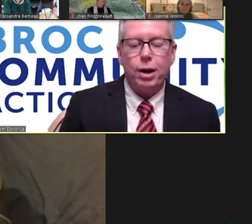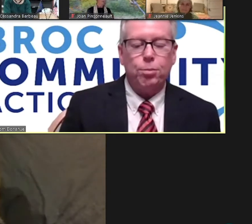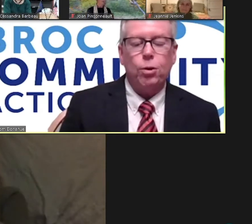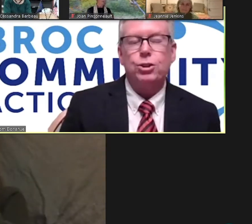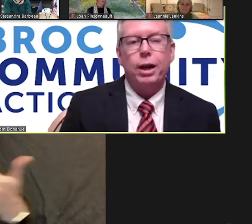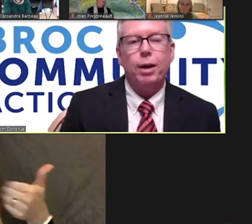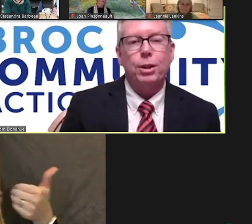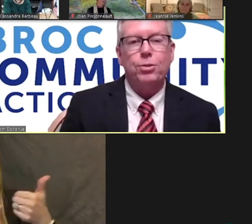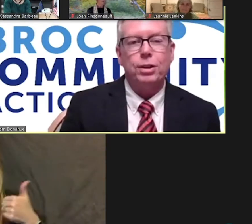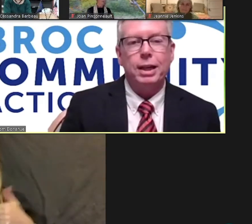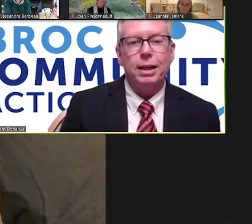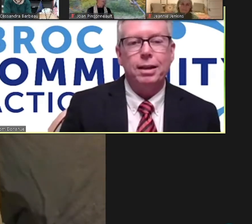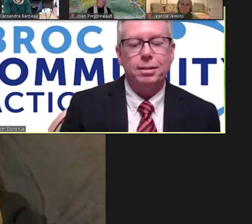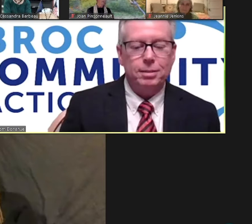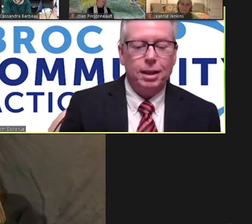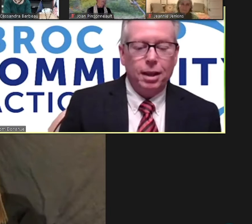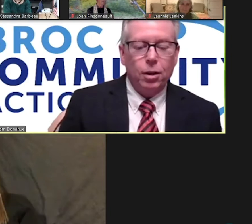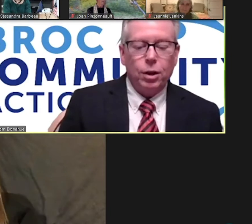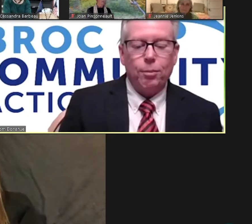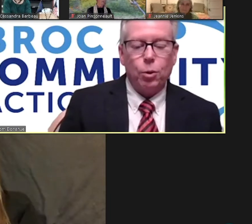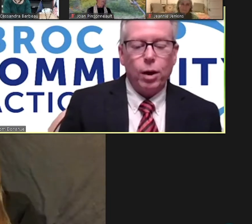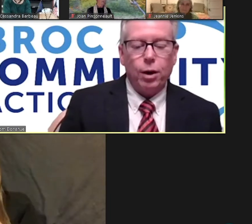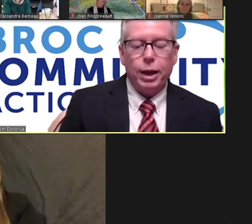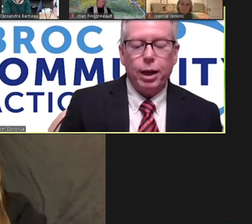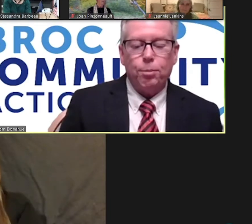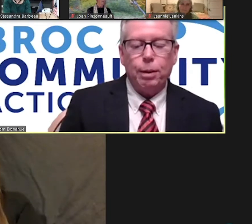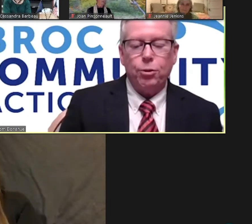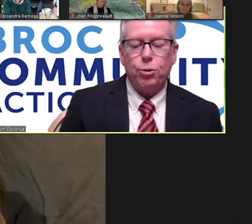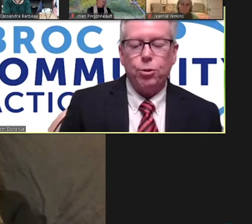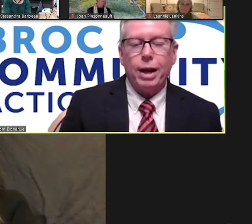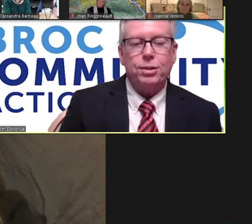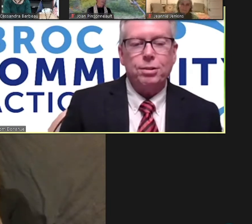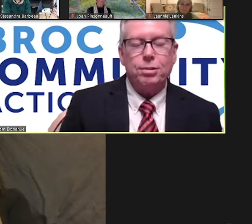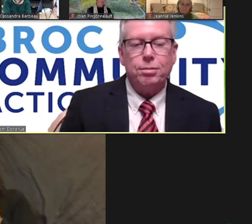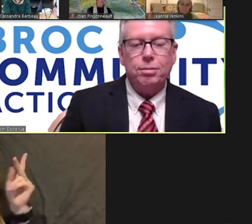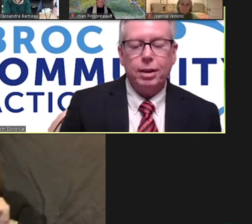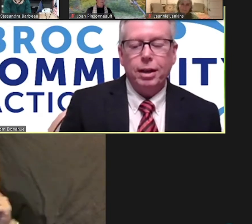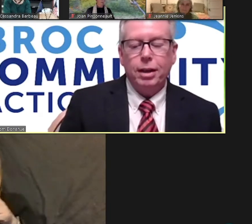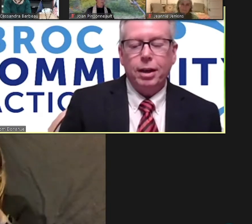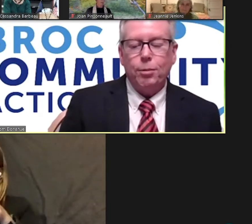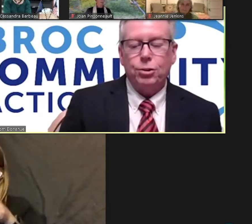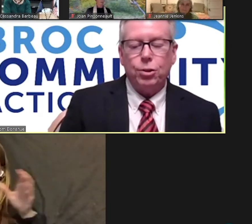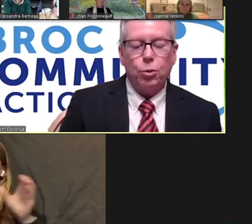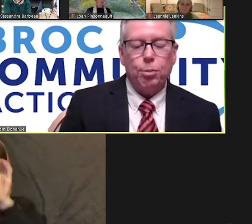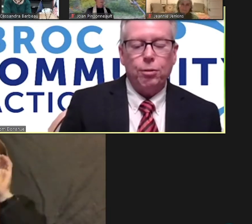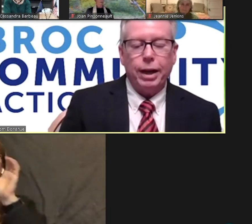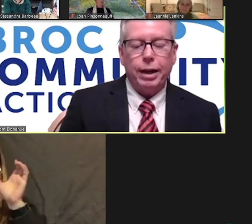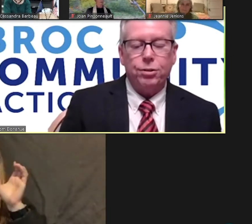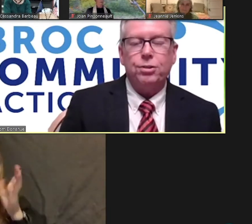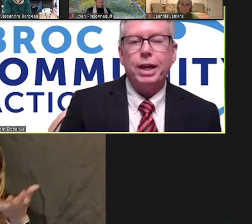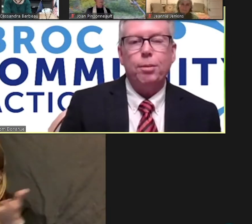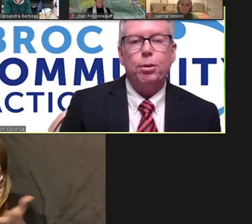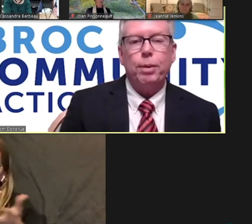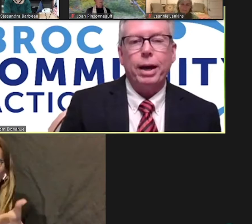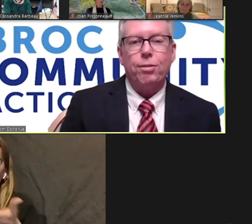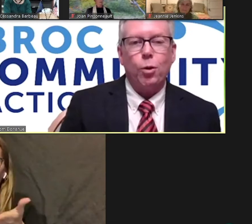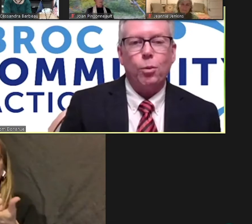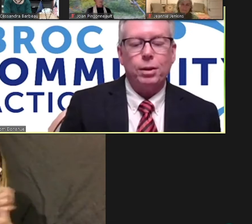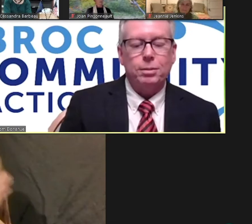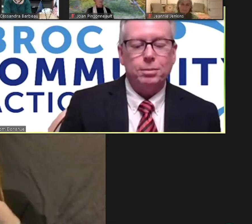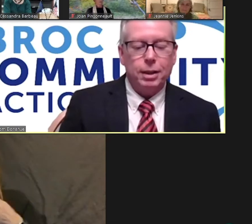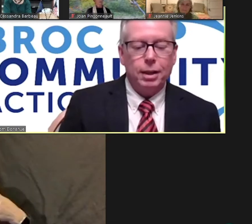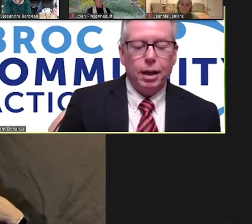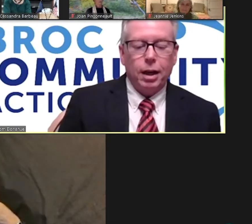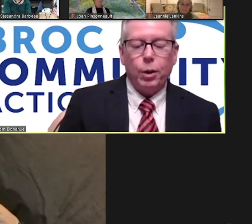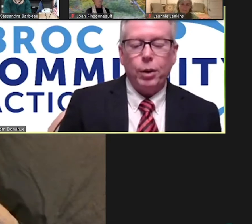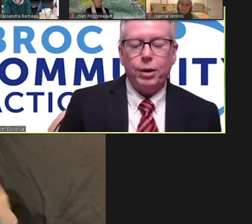a 2-pronged approach to helping those in need. Number 1, we help people through crisis. Number 2, we provide a sustainable path